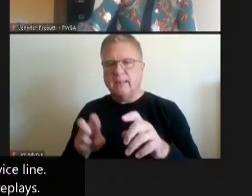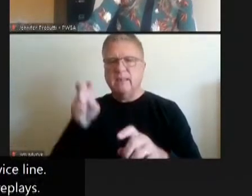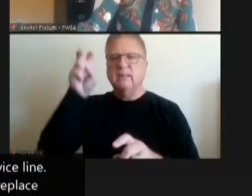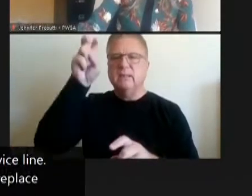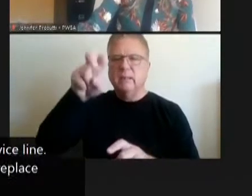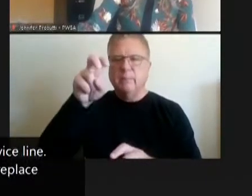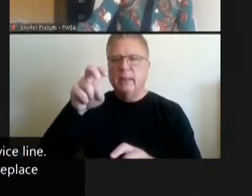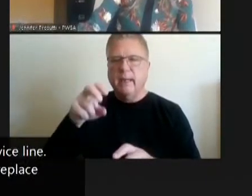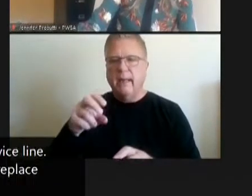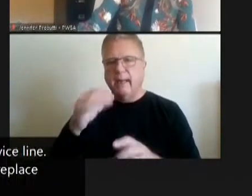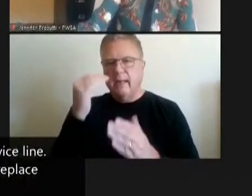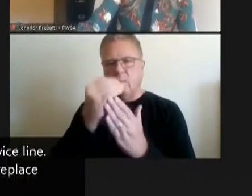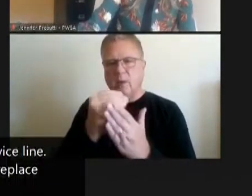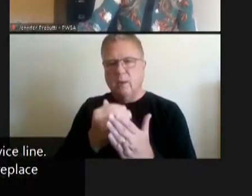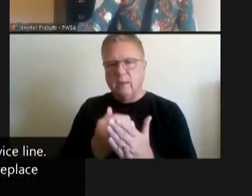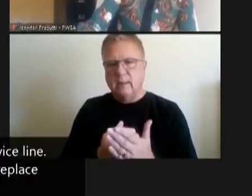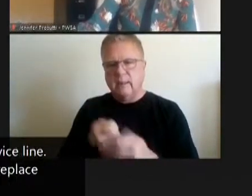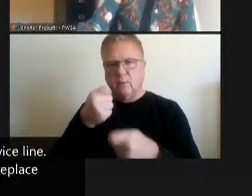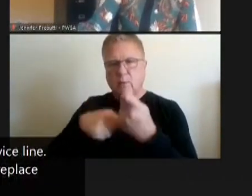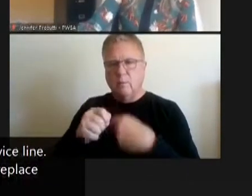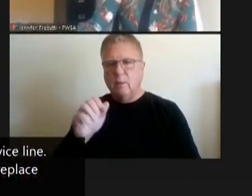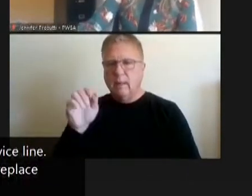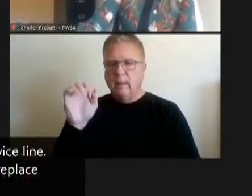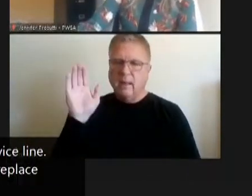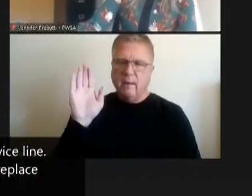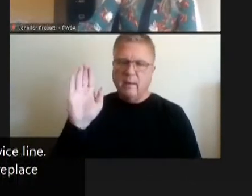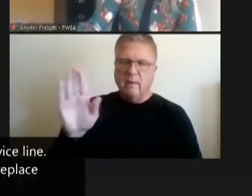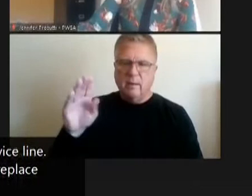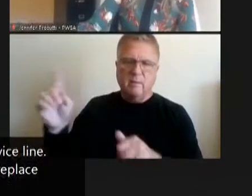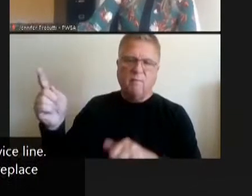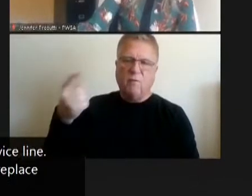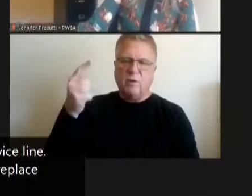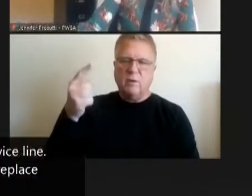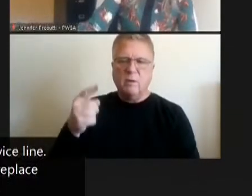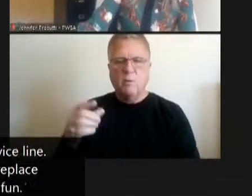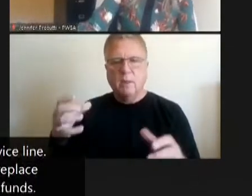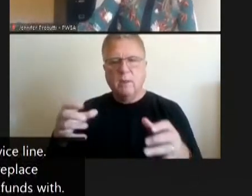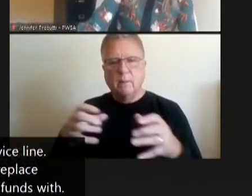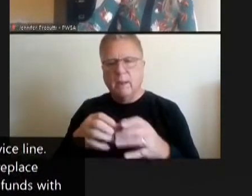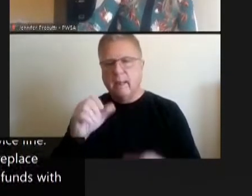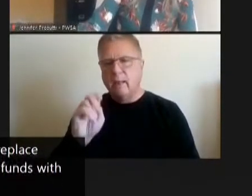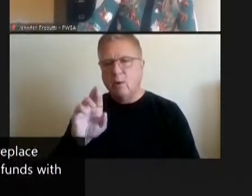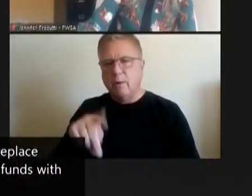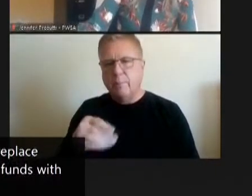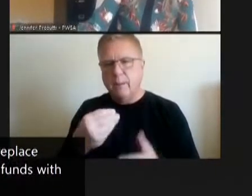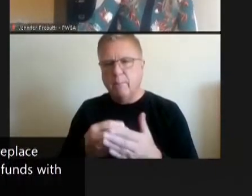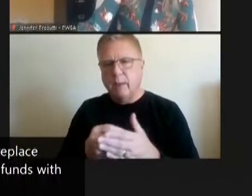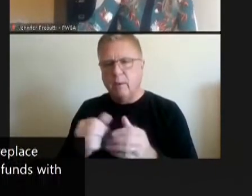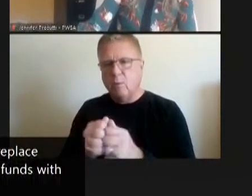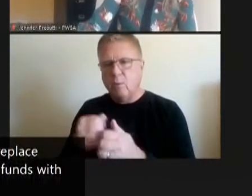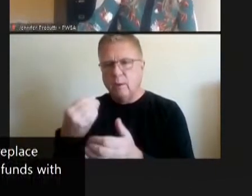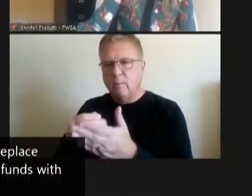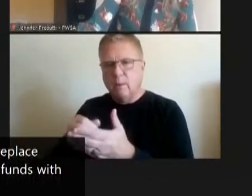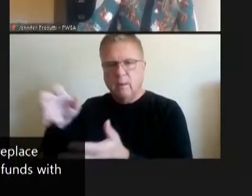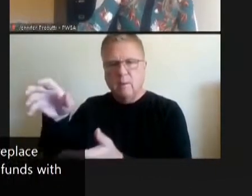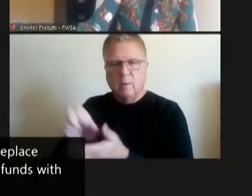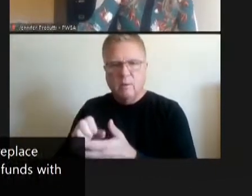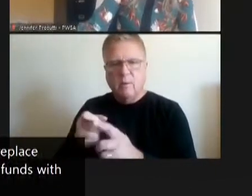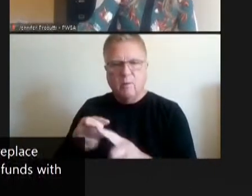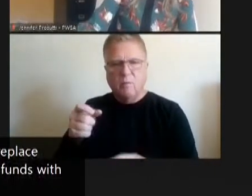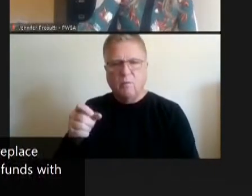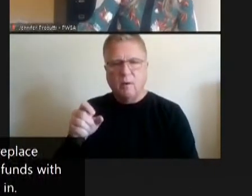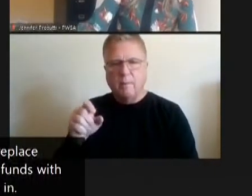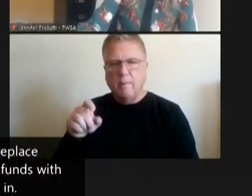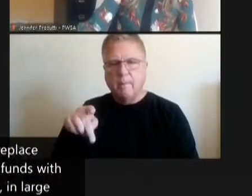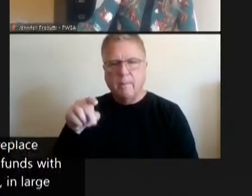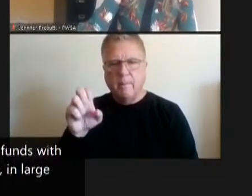those first. So we are combining the ARP funds with funds that we get via PennVest. They're also in